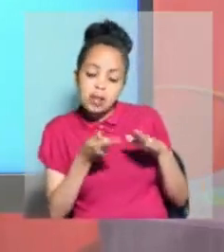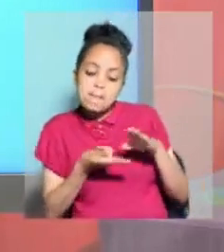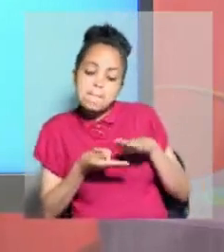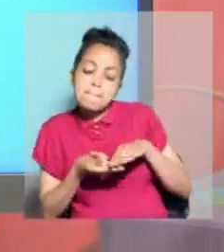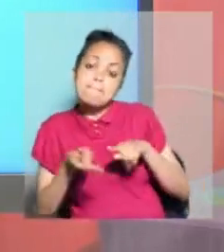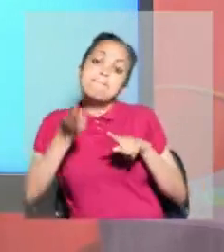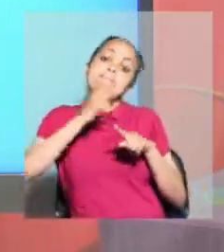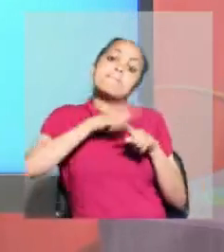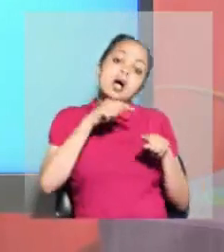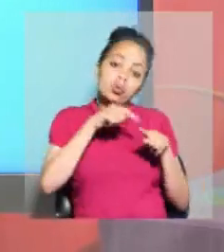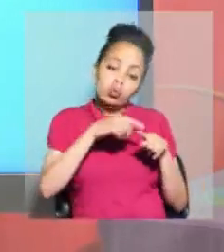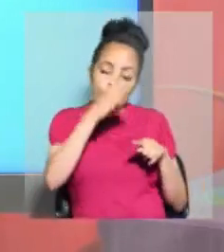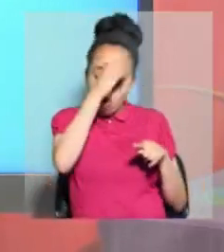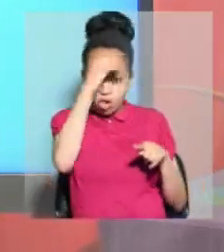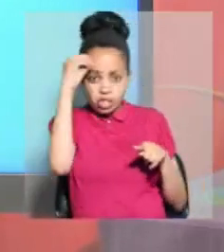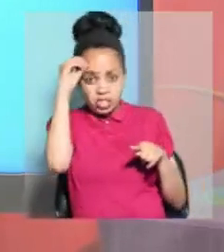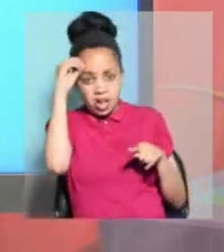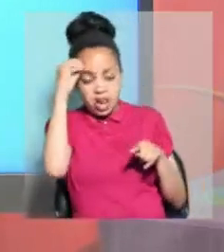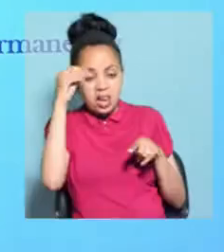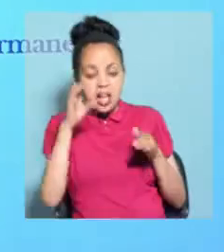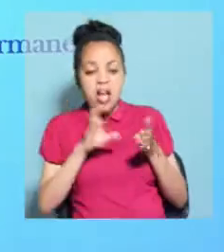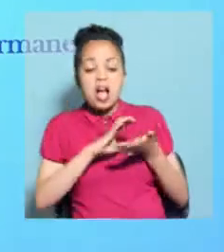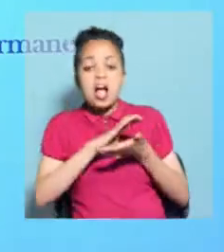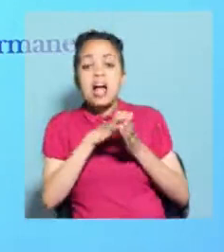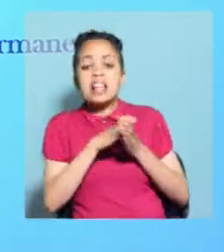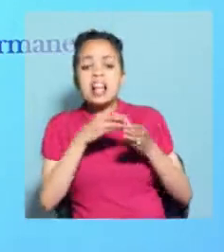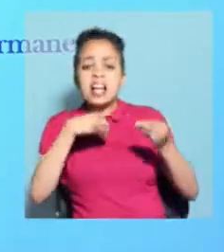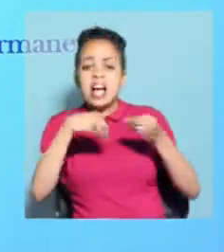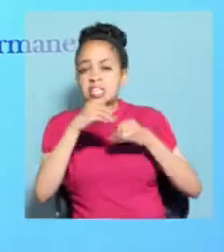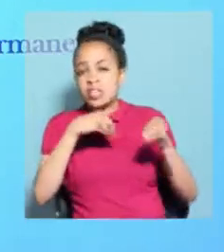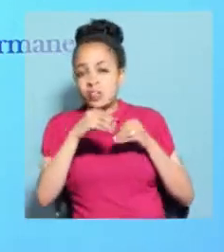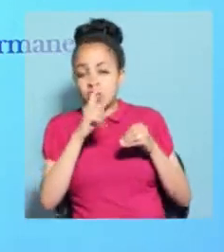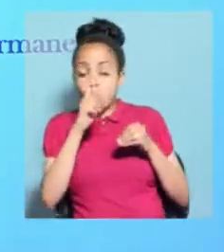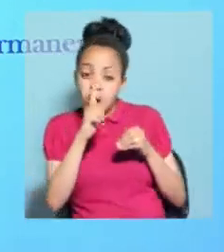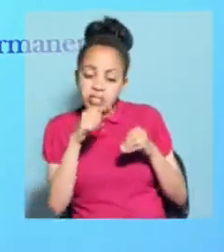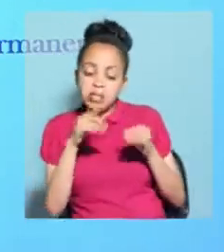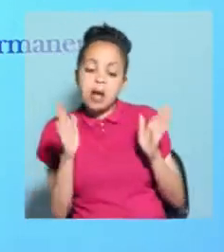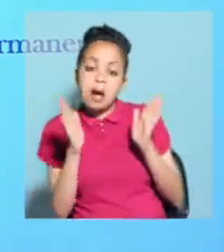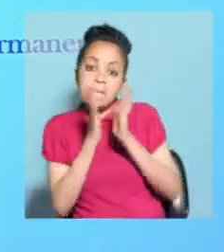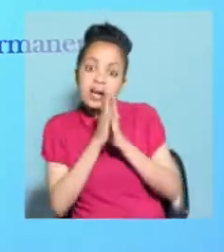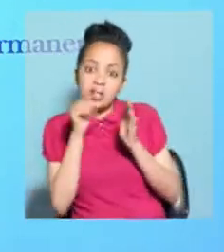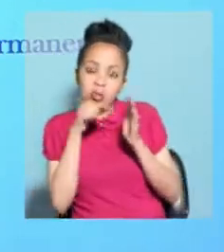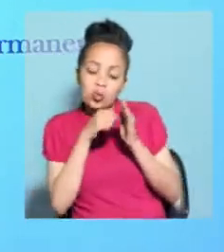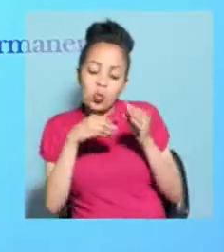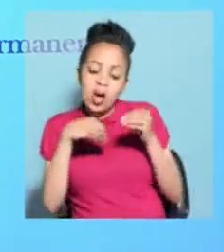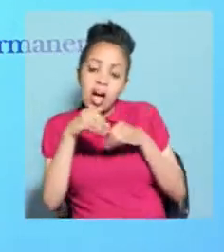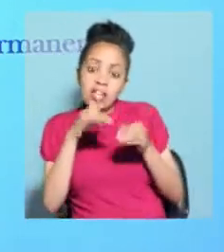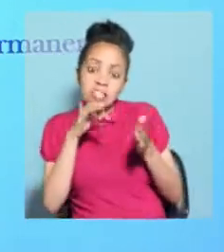back to the original catalytic activity of an enzyme once it binds to the active site of an enzyme.